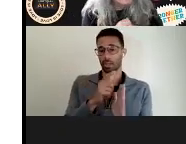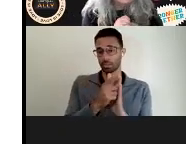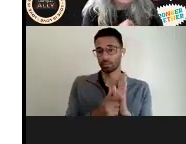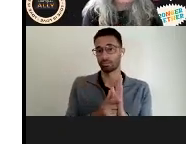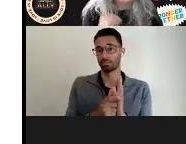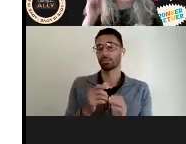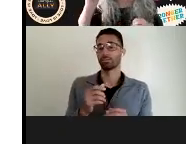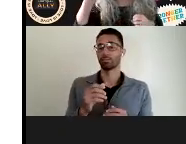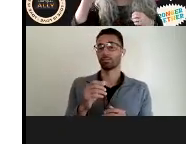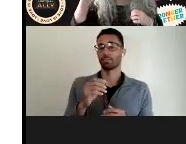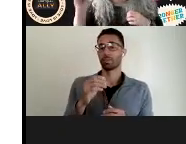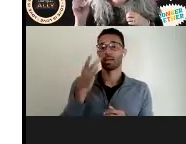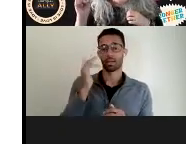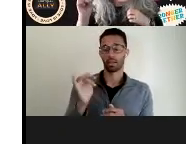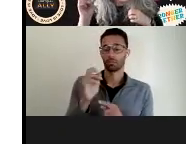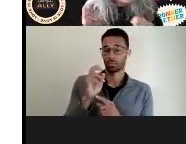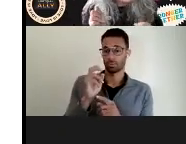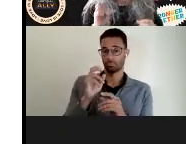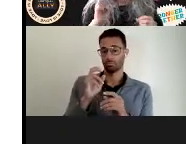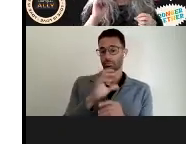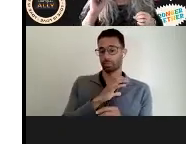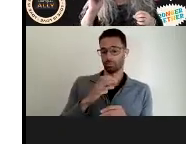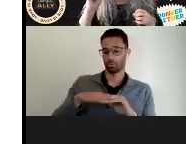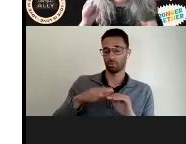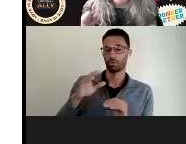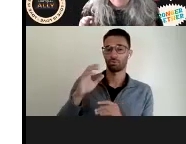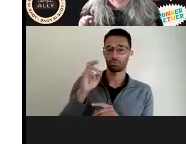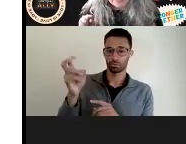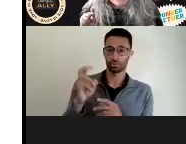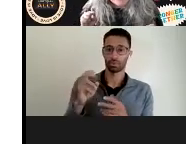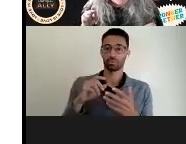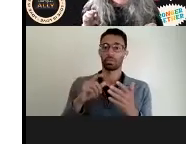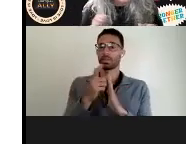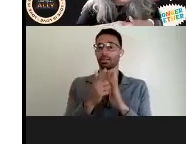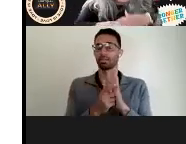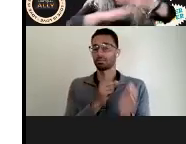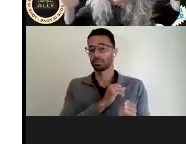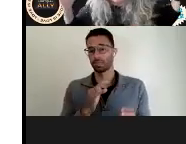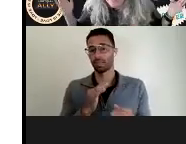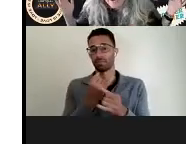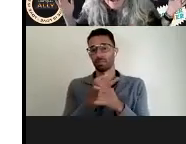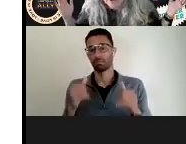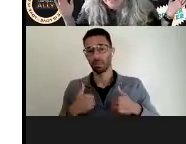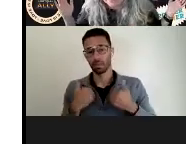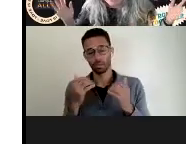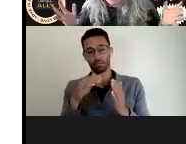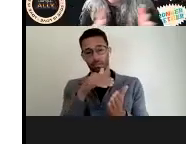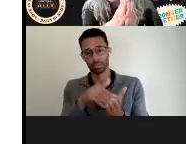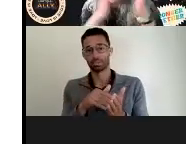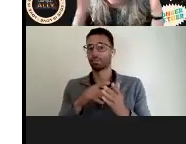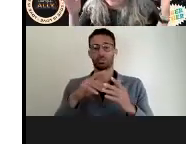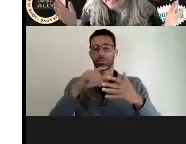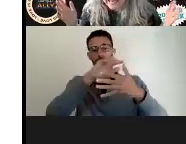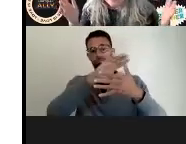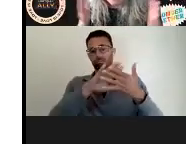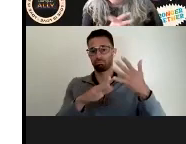on Transportation, from the legislative policy staff, independent living centers, and that's not a comprehensive list.